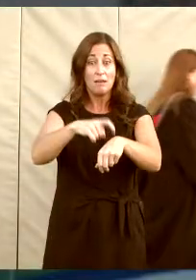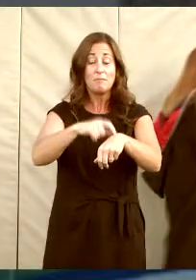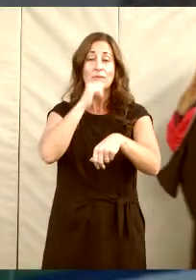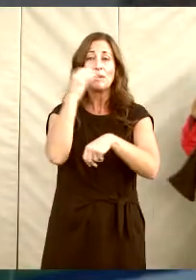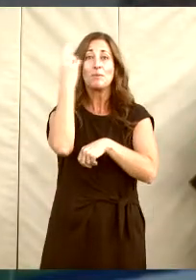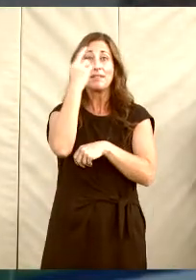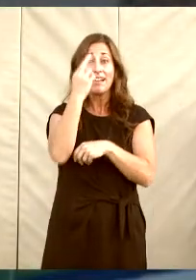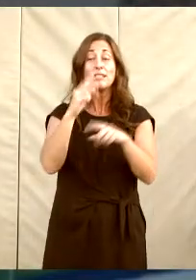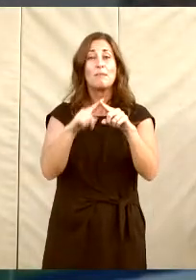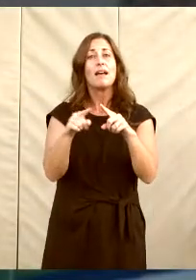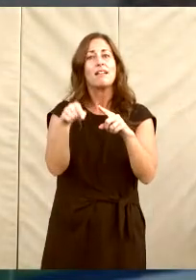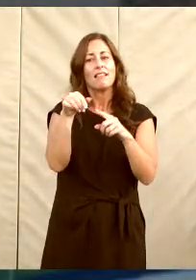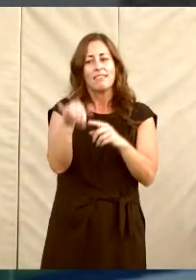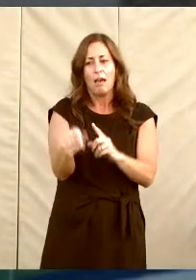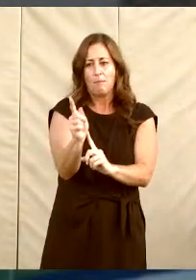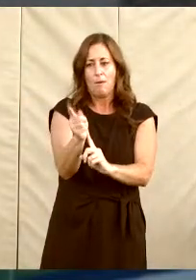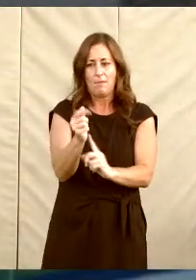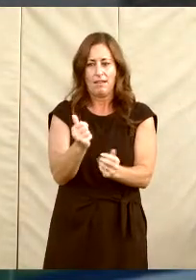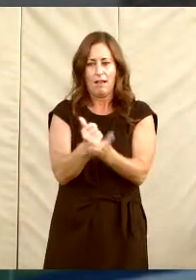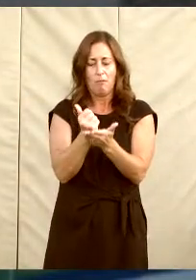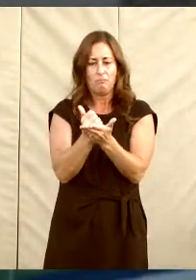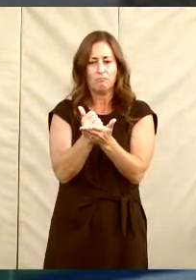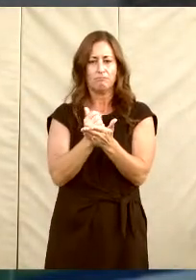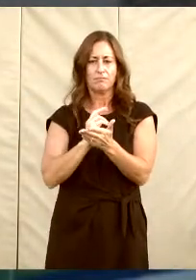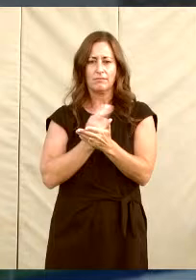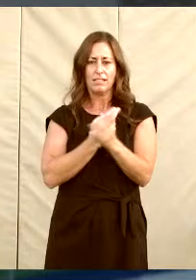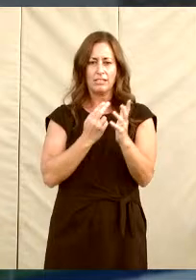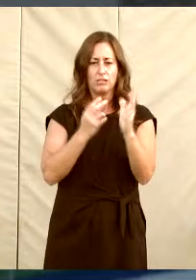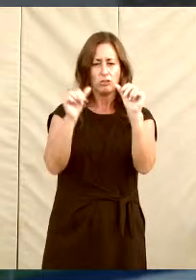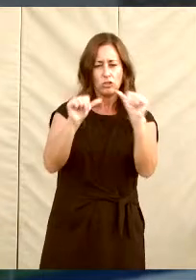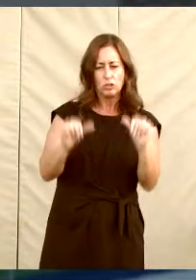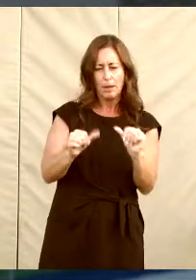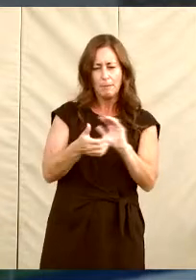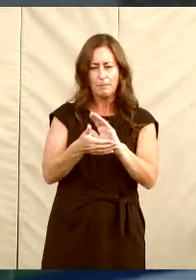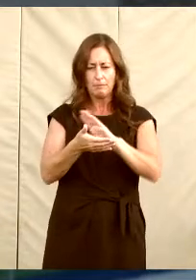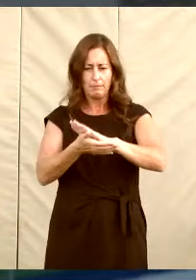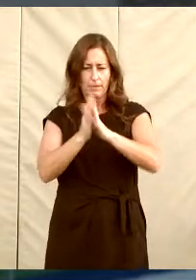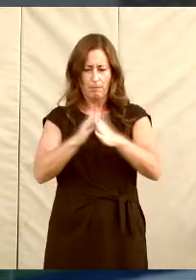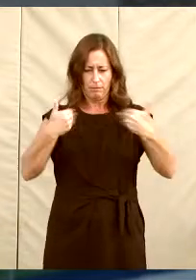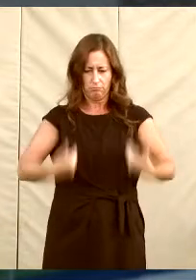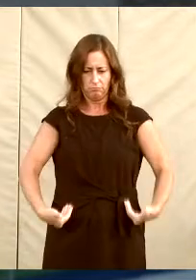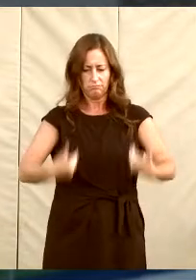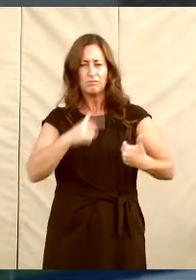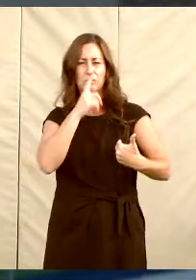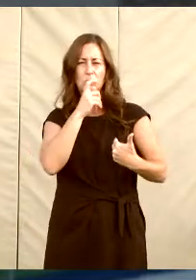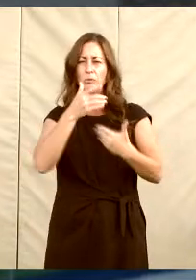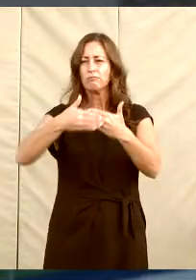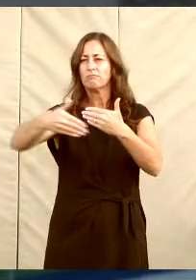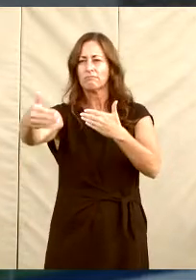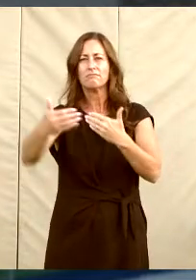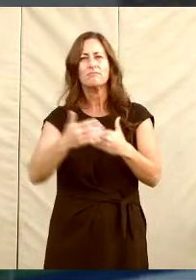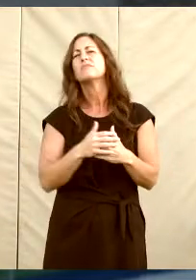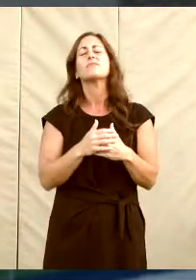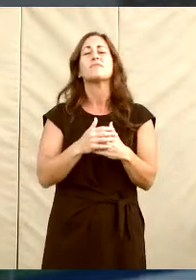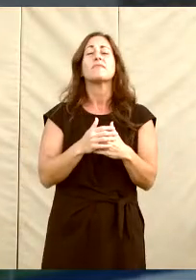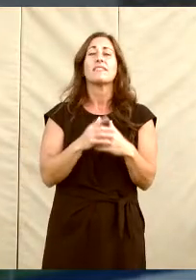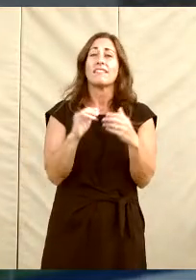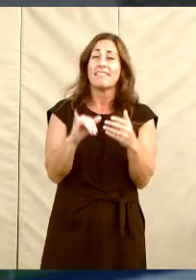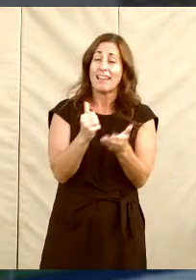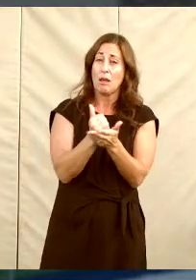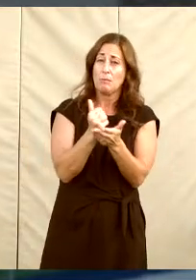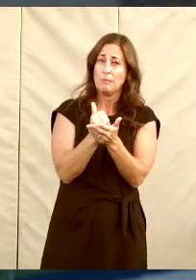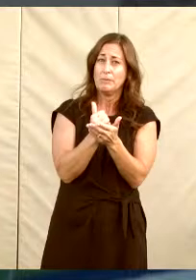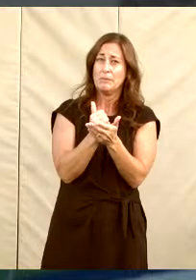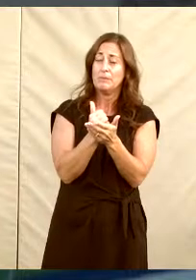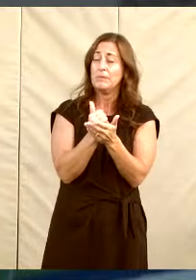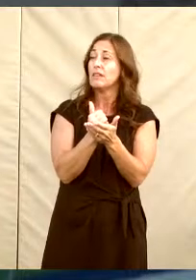shape into who we become. They shape the values we hold, the beliefs we follow, and the people we cherish. While tonight might